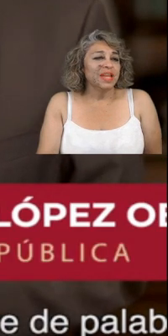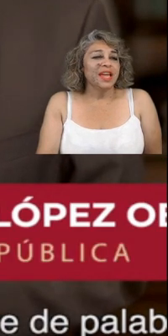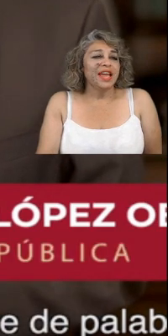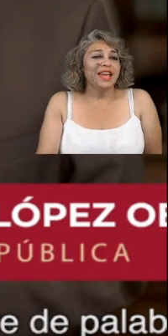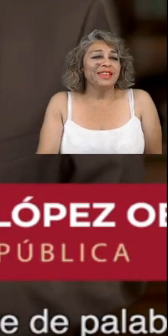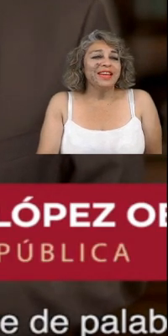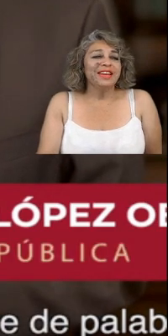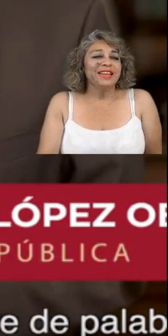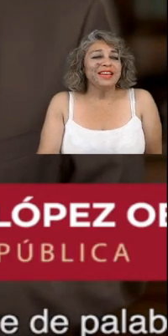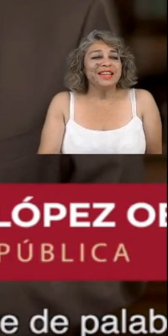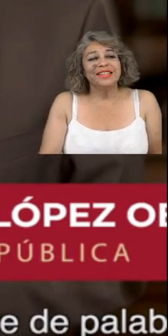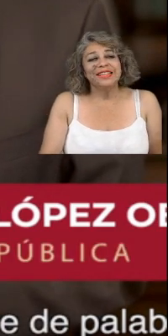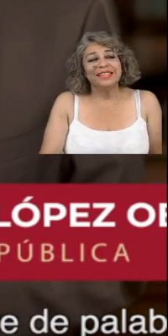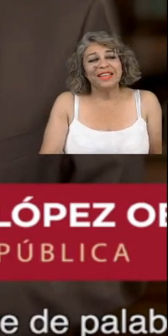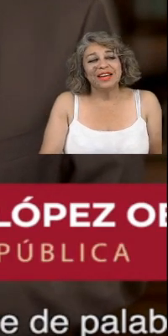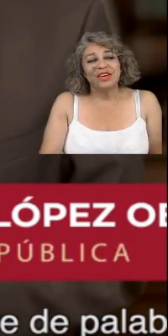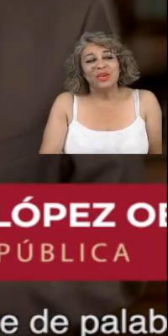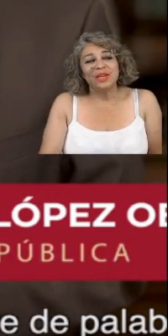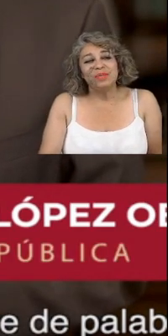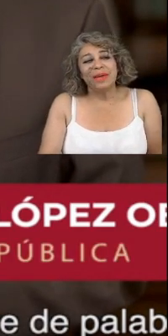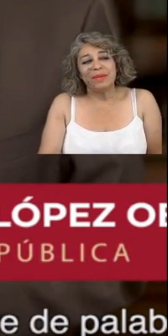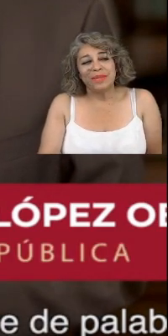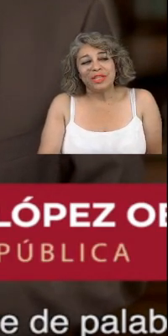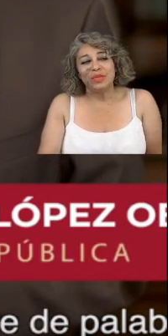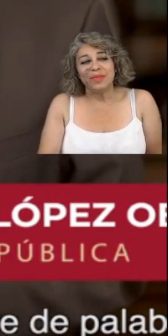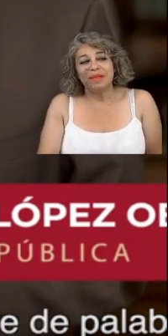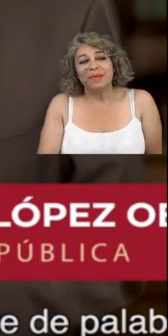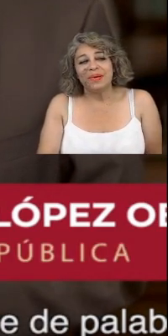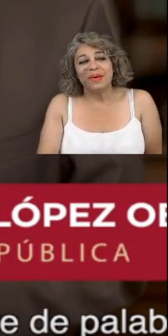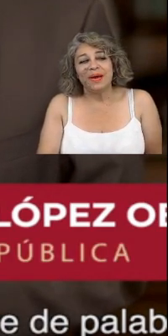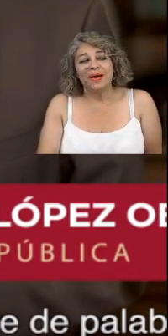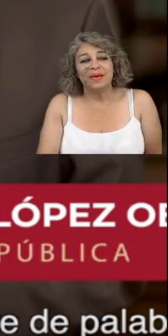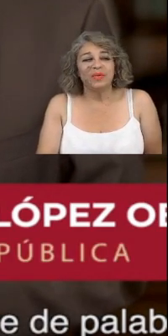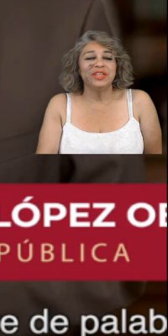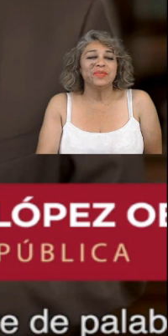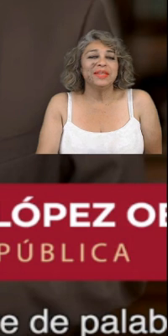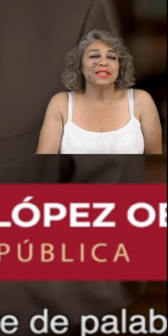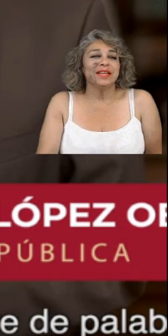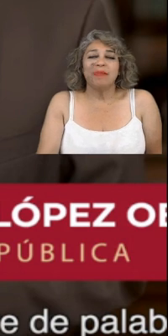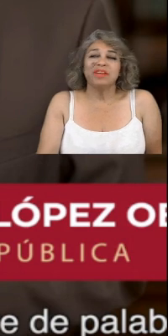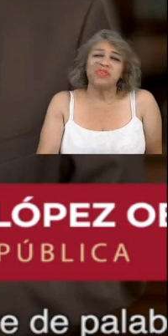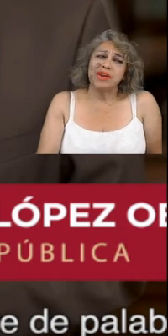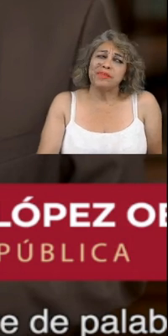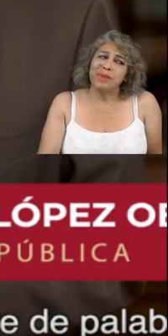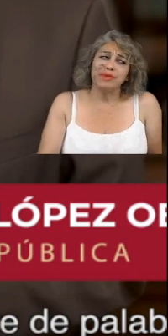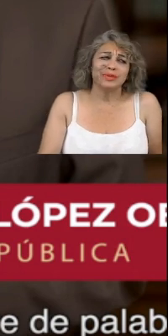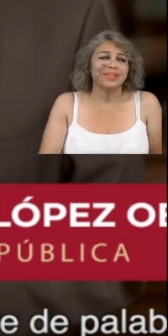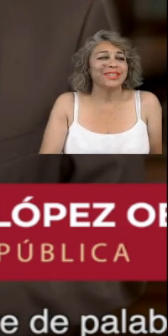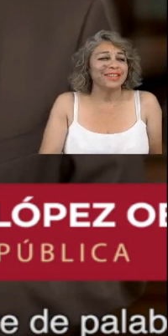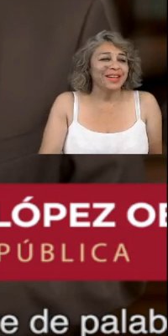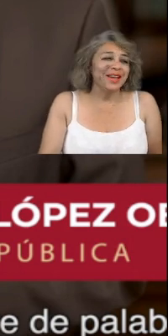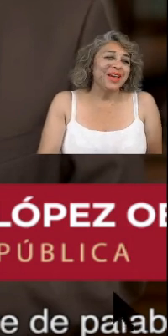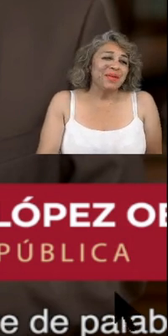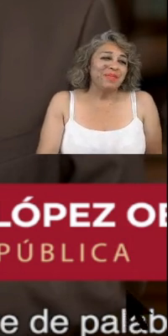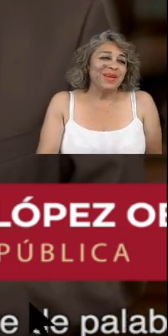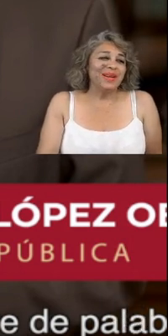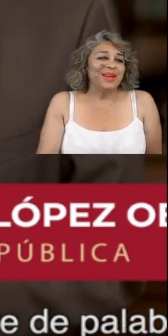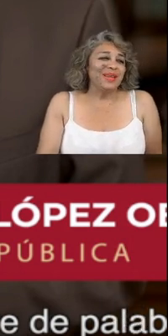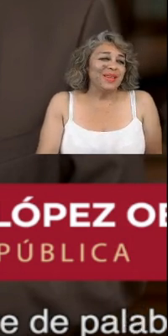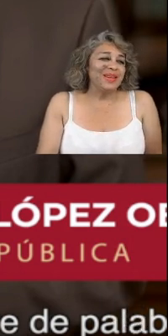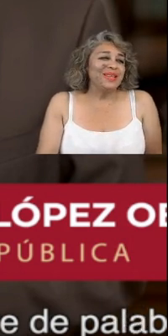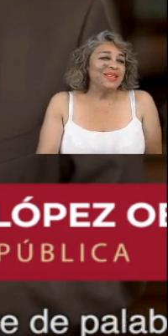and then it says noise but oppressive mean which means I'm not trying to boast but